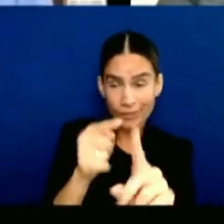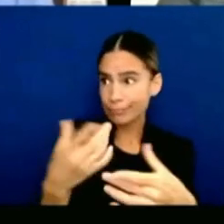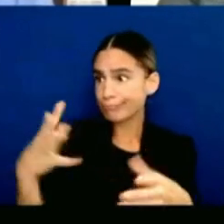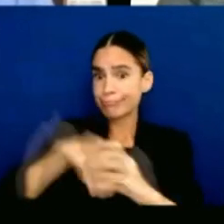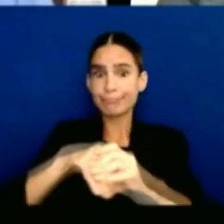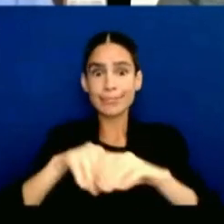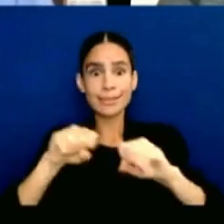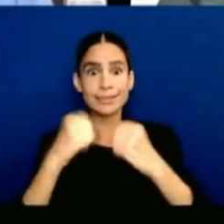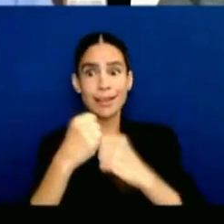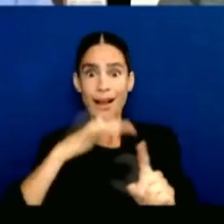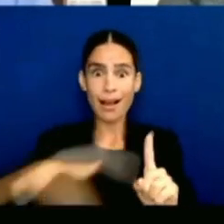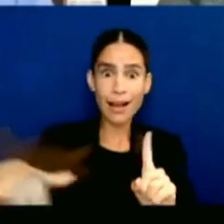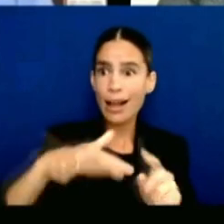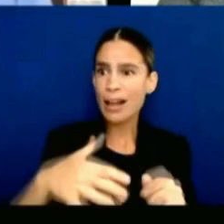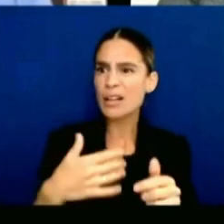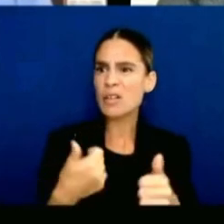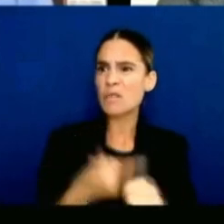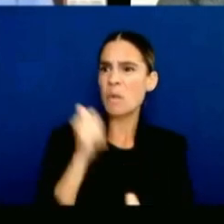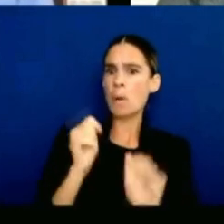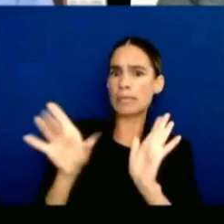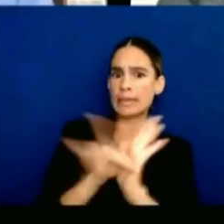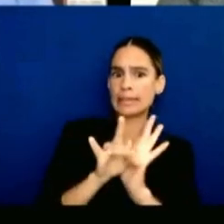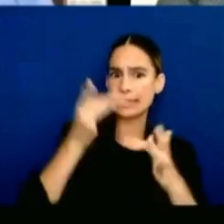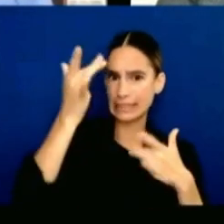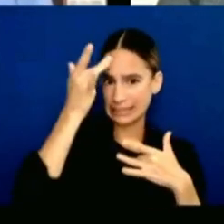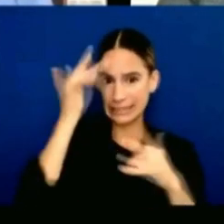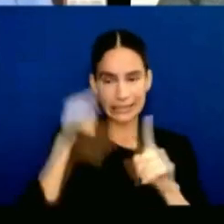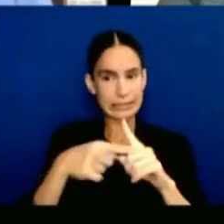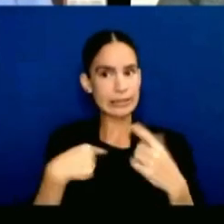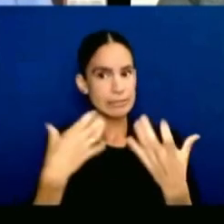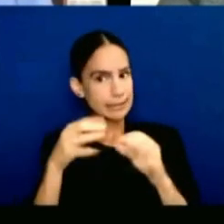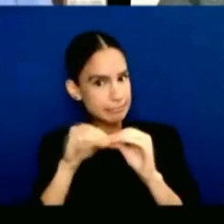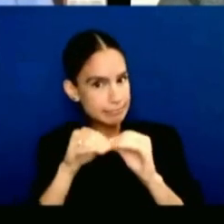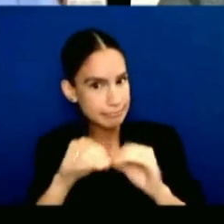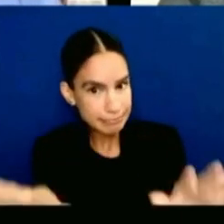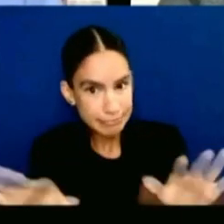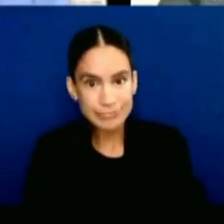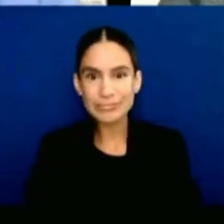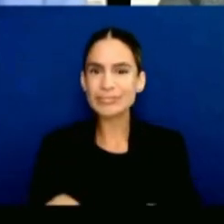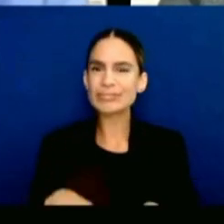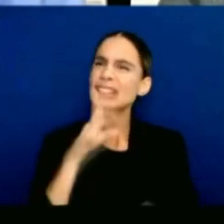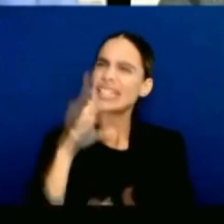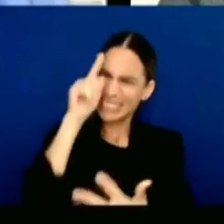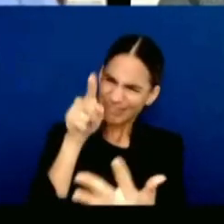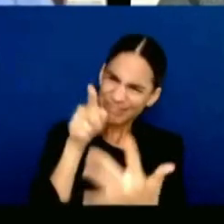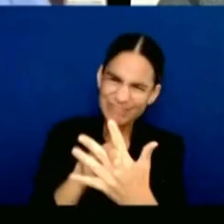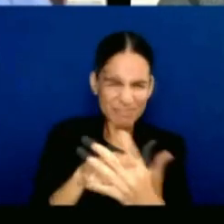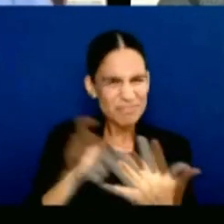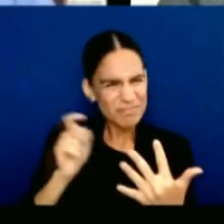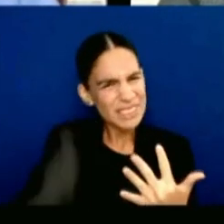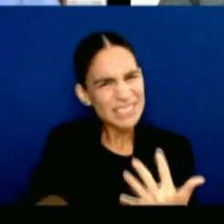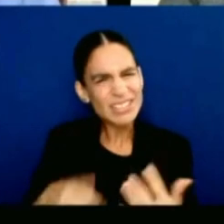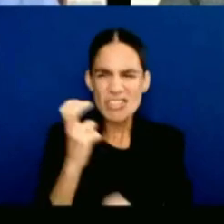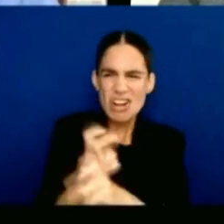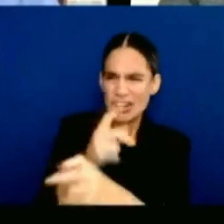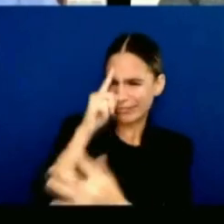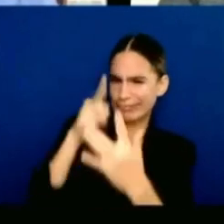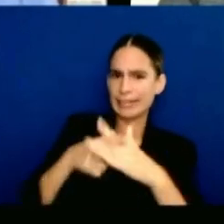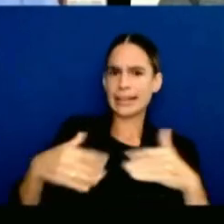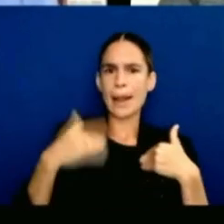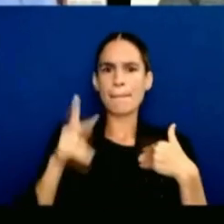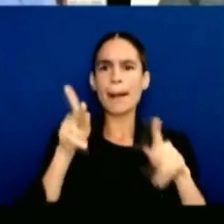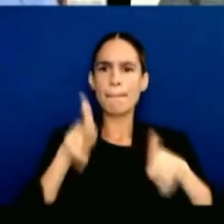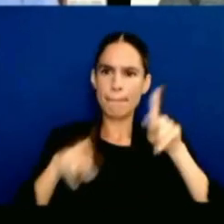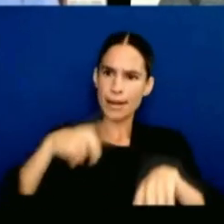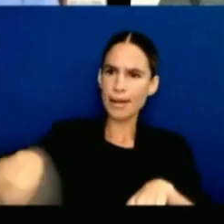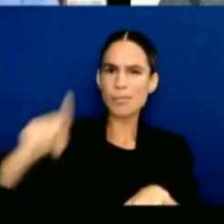it's difficult to get out to young people, but they really need to understand that. Yeah, I saw the Surgeon General's public service announcement,